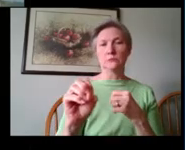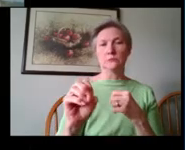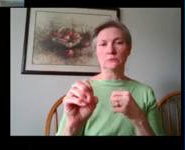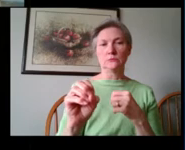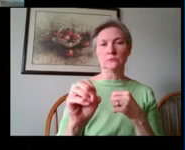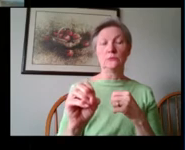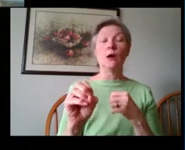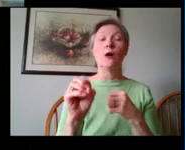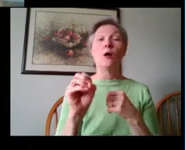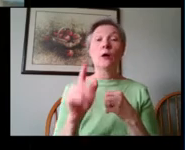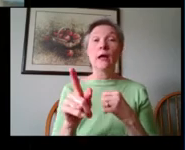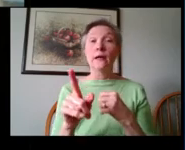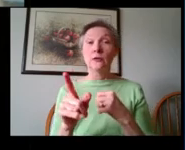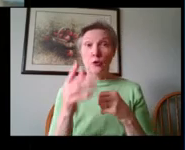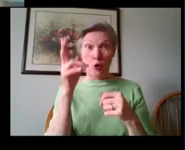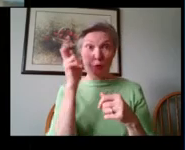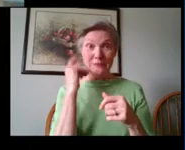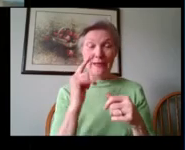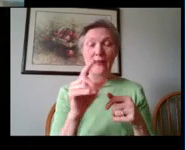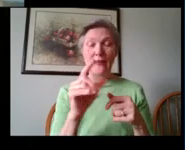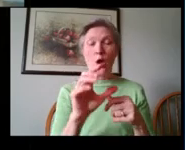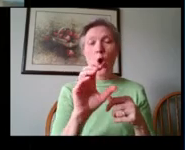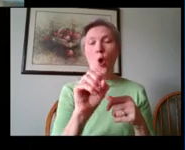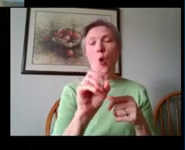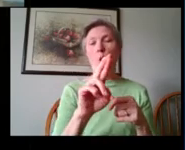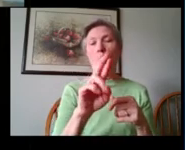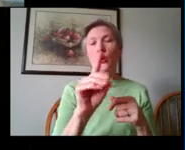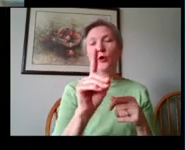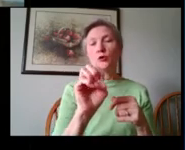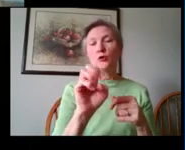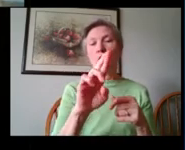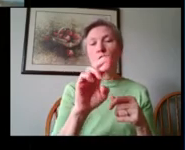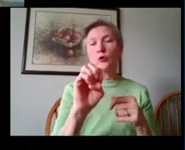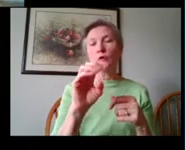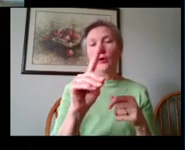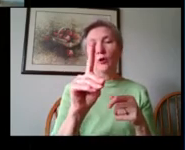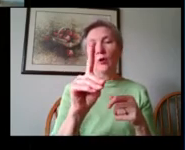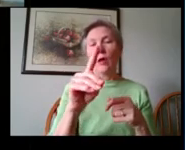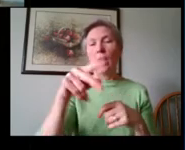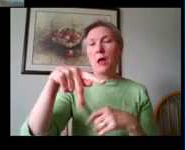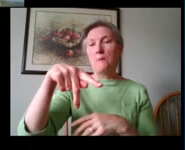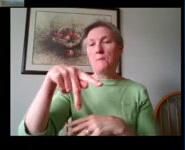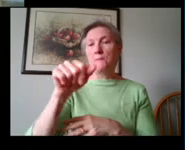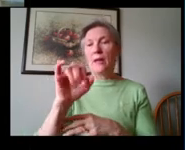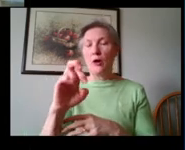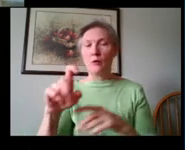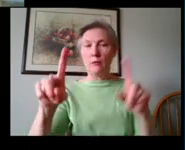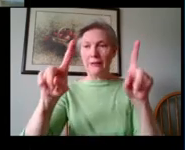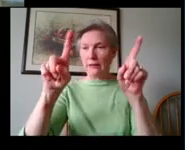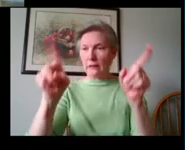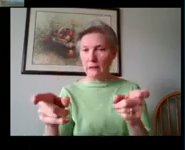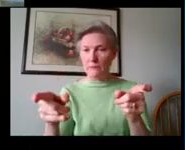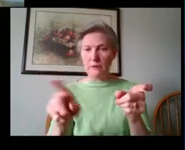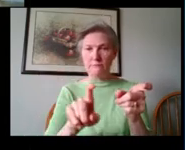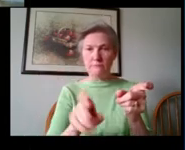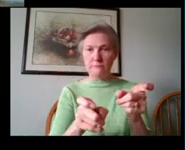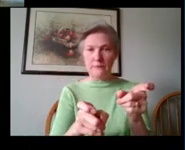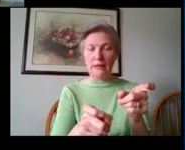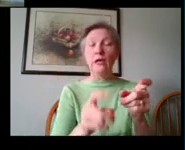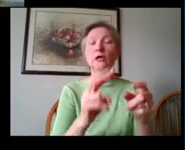Okay, so you heard me say that word ordered pair, right? What is an ordered pair? Well, an ordered pair is a set